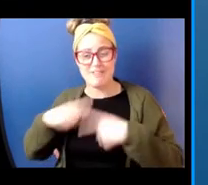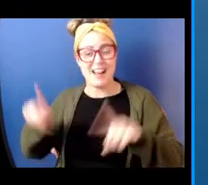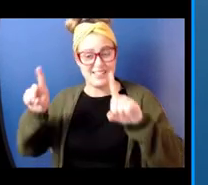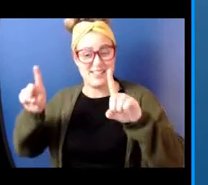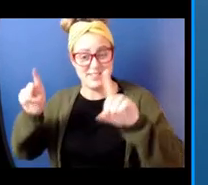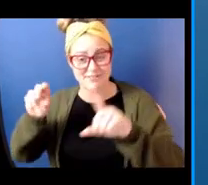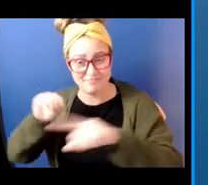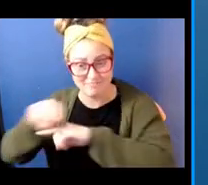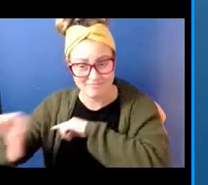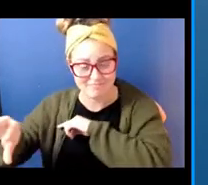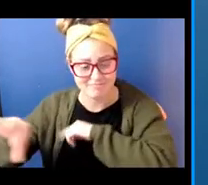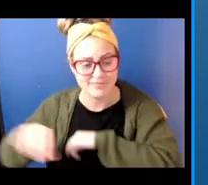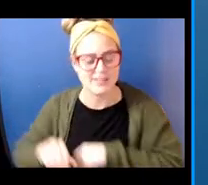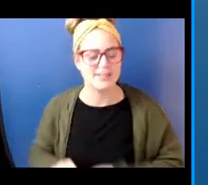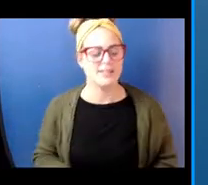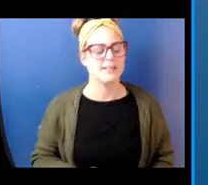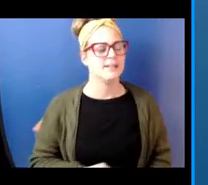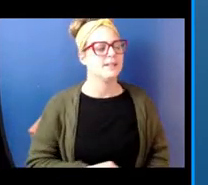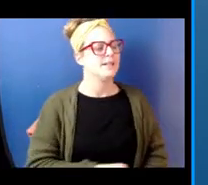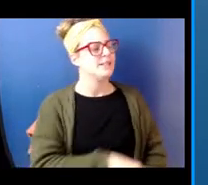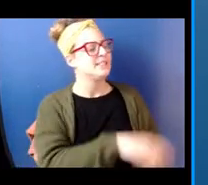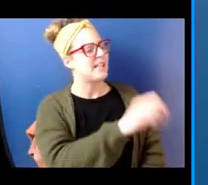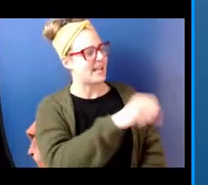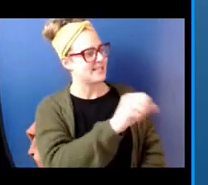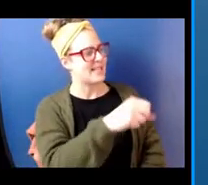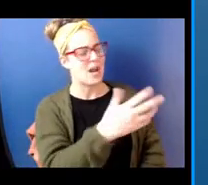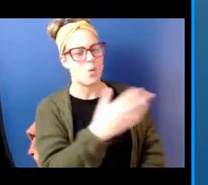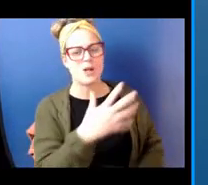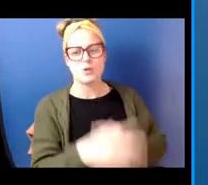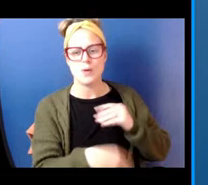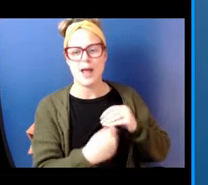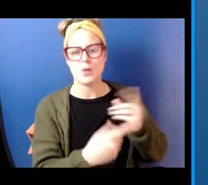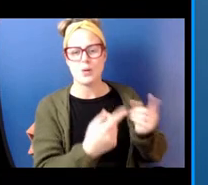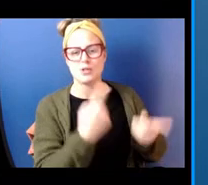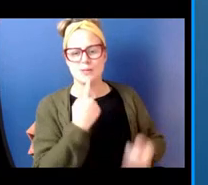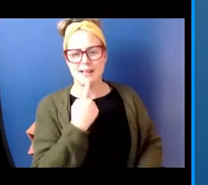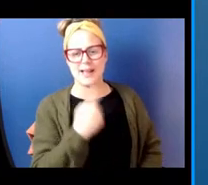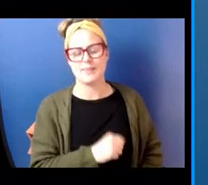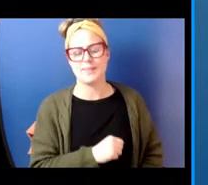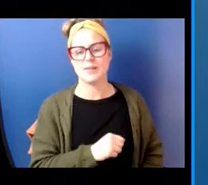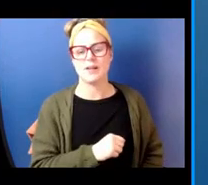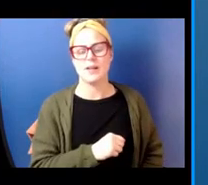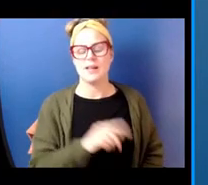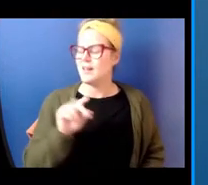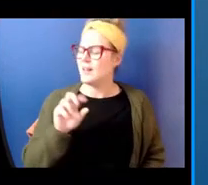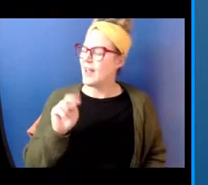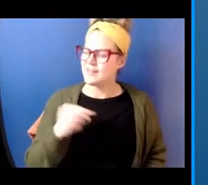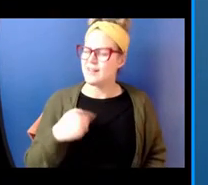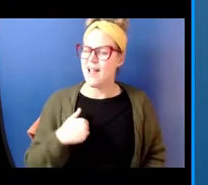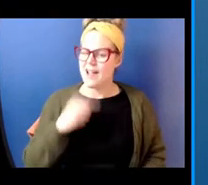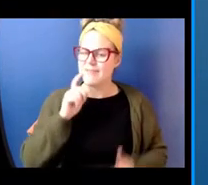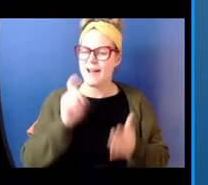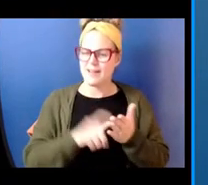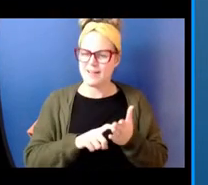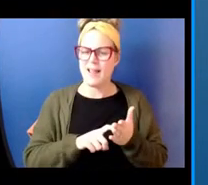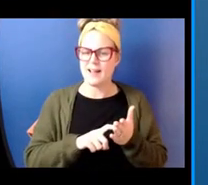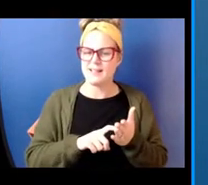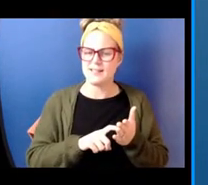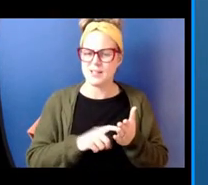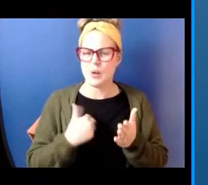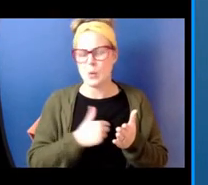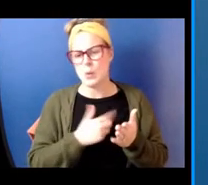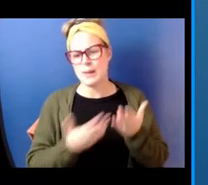I I just wanted to Echo what you said but also Ken I recognize that we might be